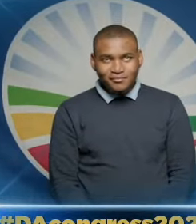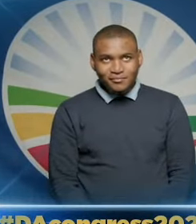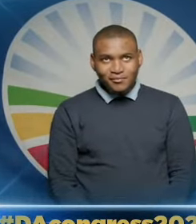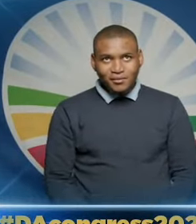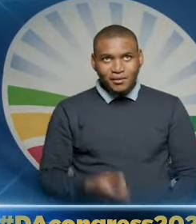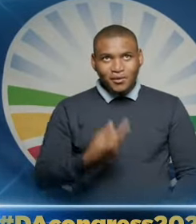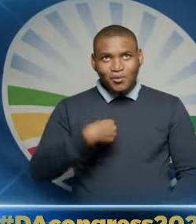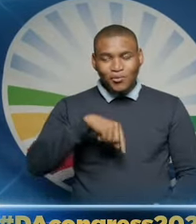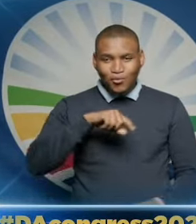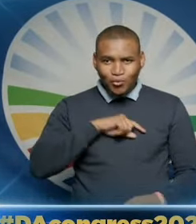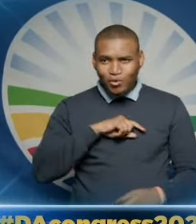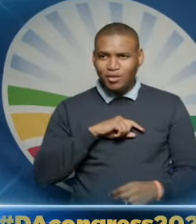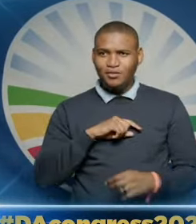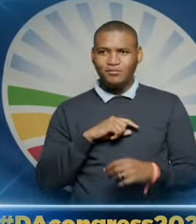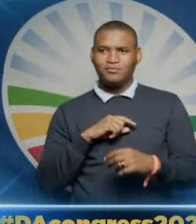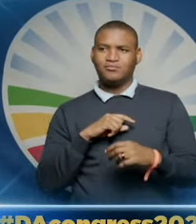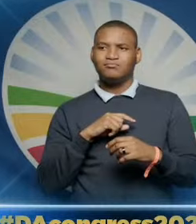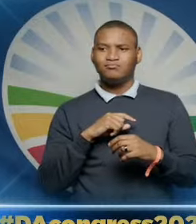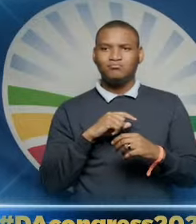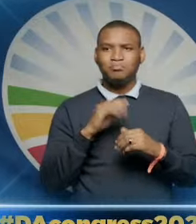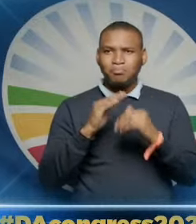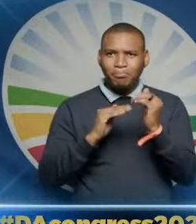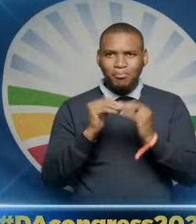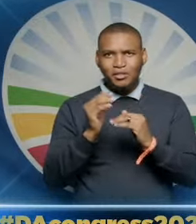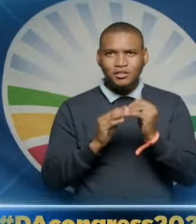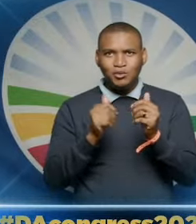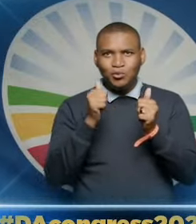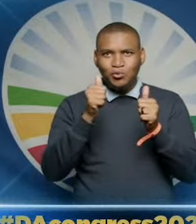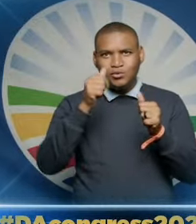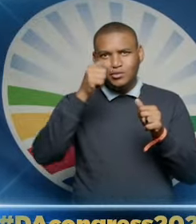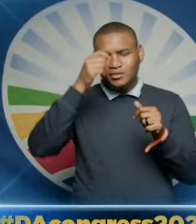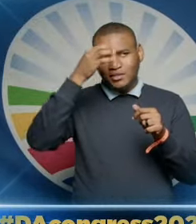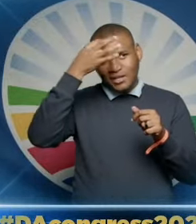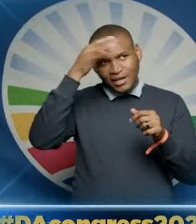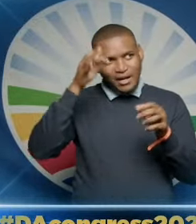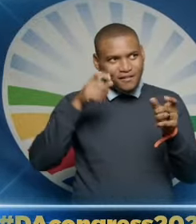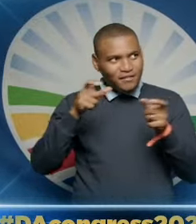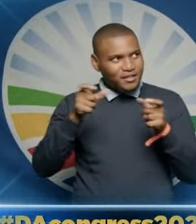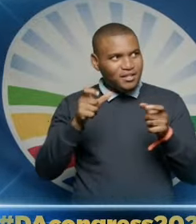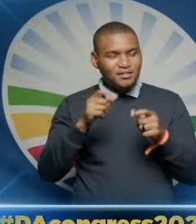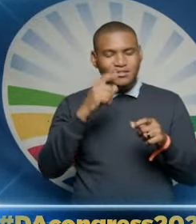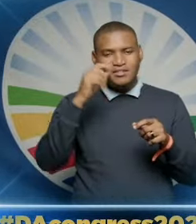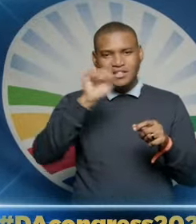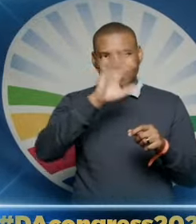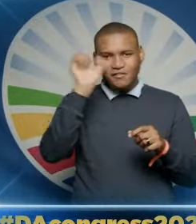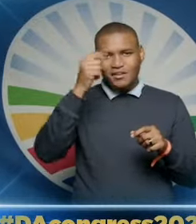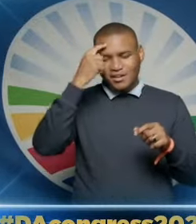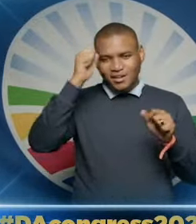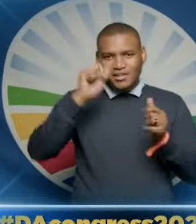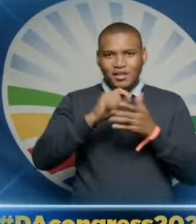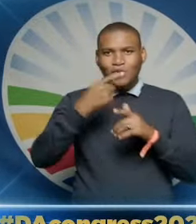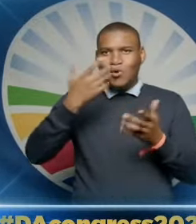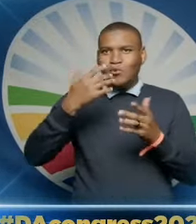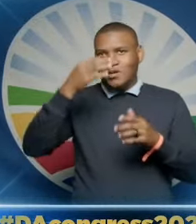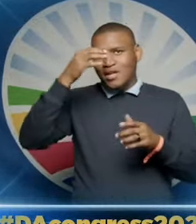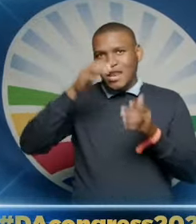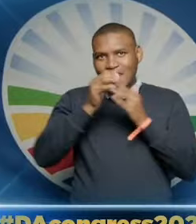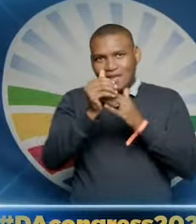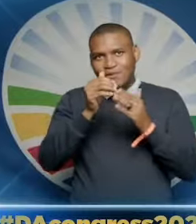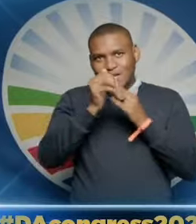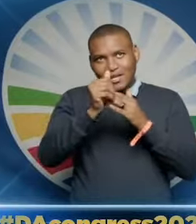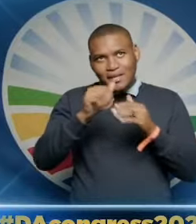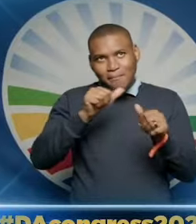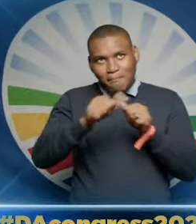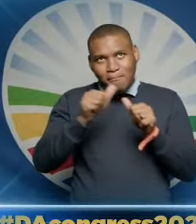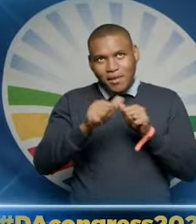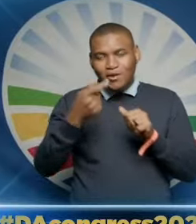We've cultivated a brand of good governance, and South Africans agree that where we govern better. But the truth is that we've